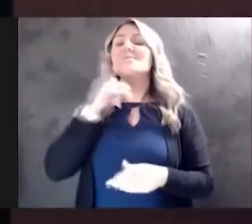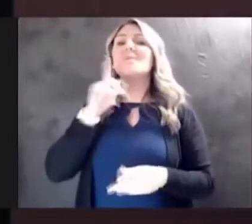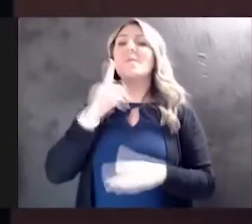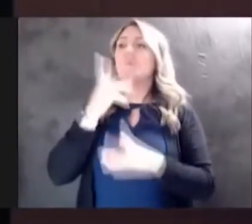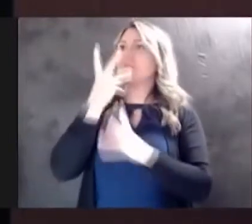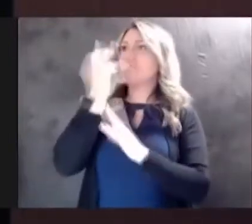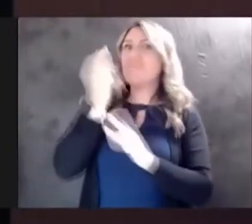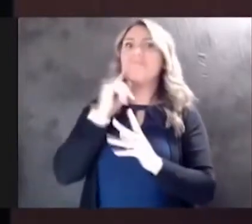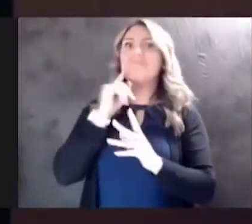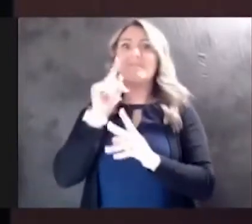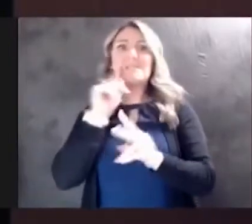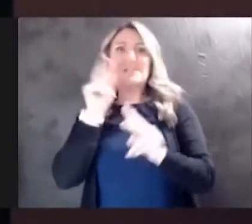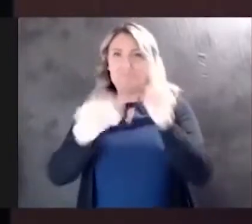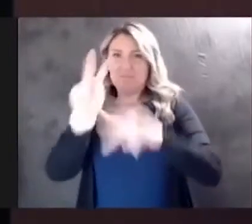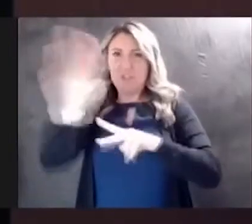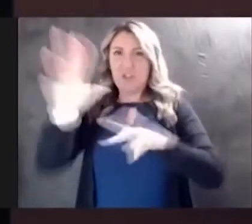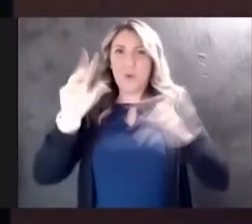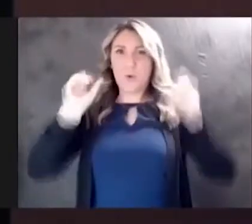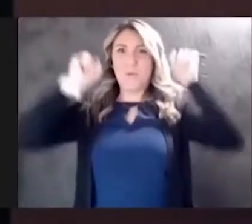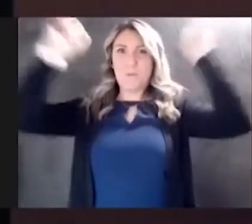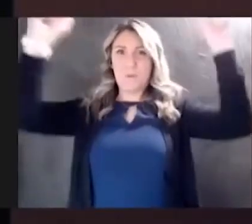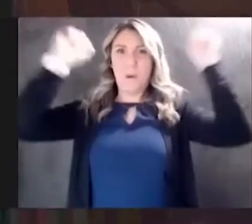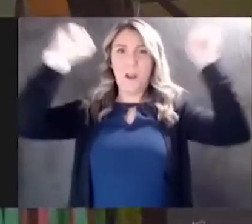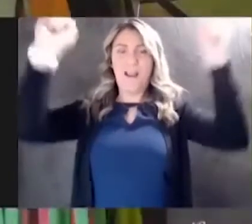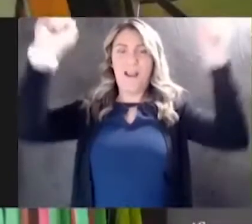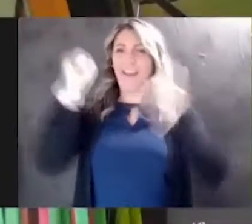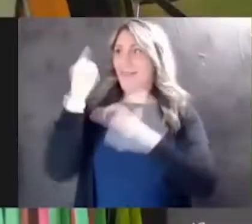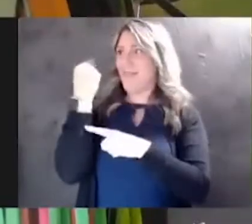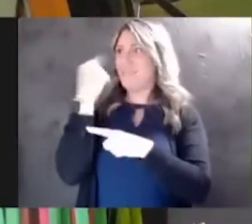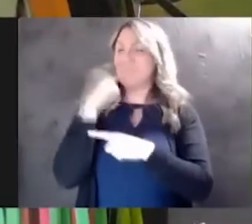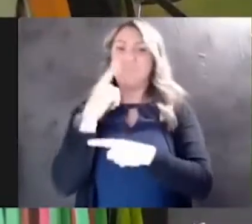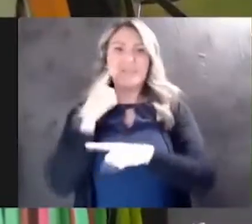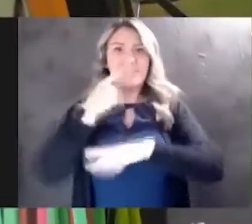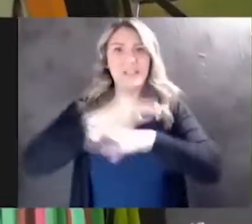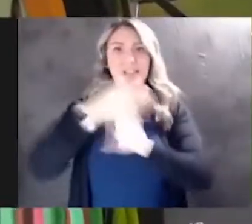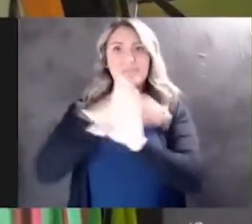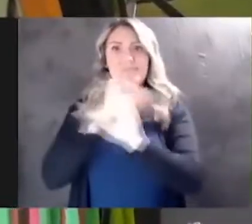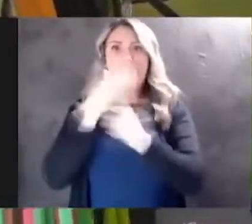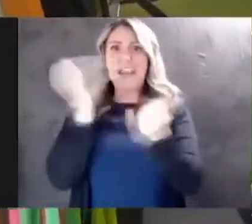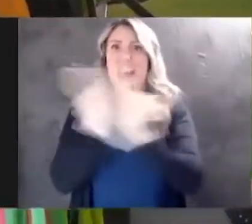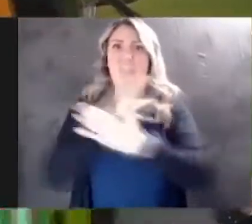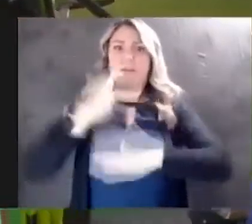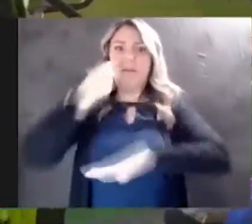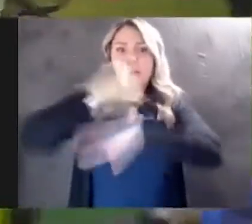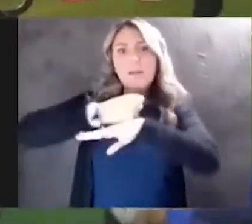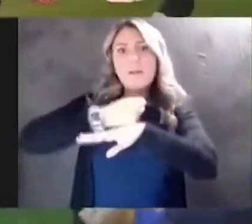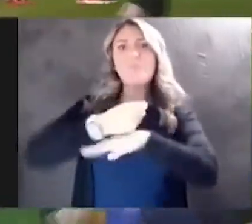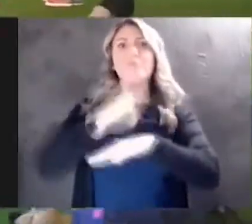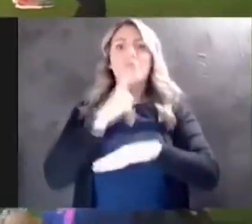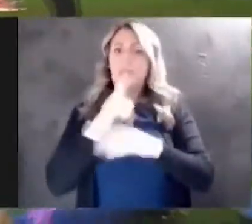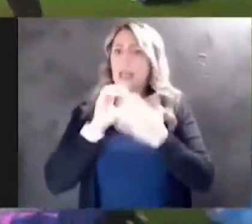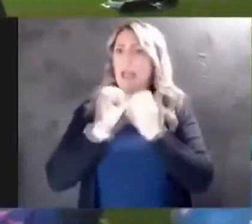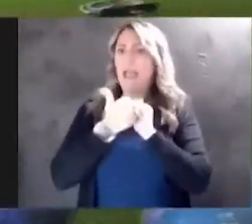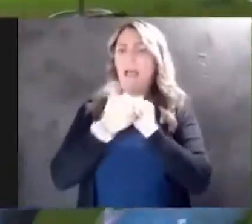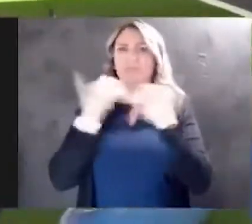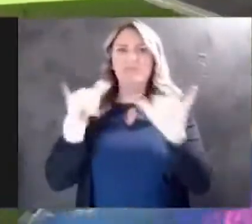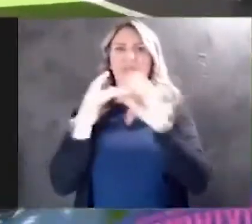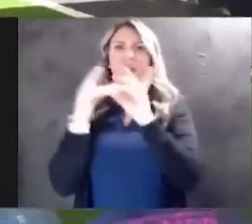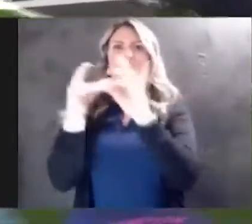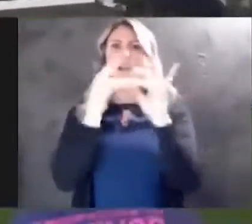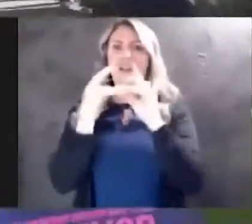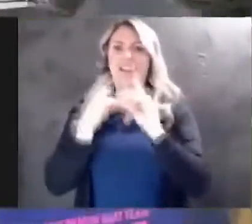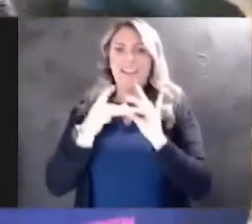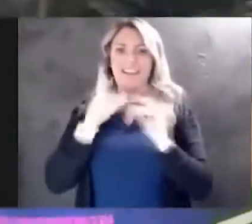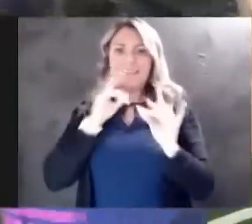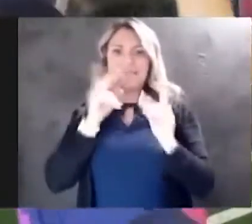last year. This was literally just days before everything shut down. How did you stay connected? Yeah, check out that video. I